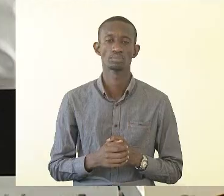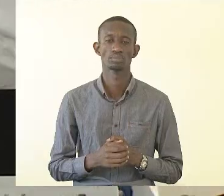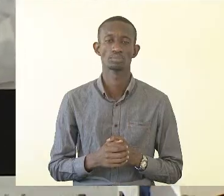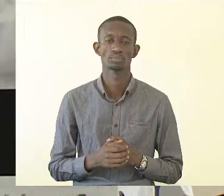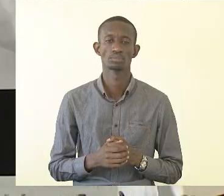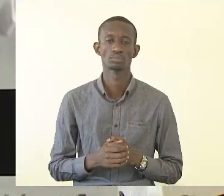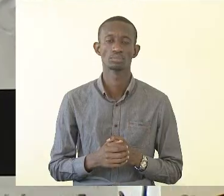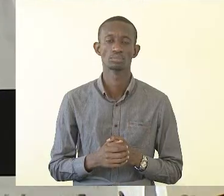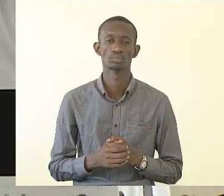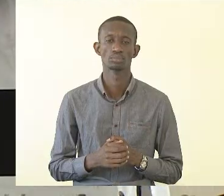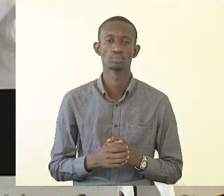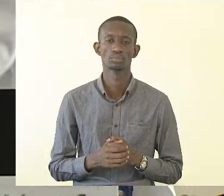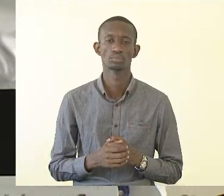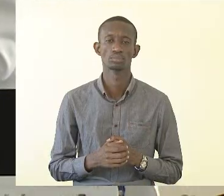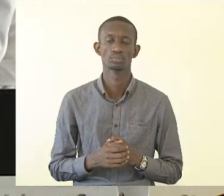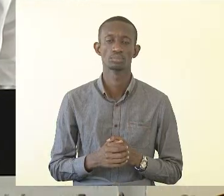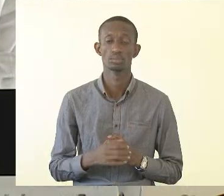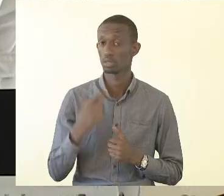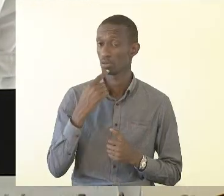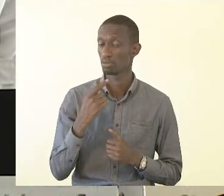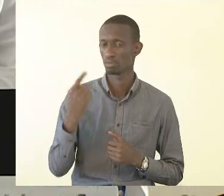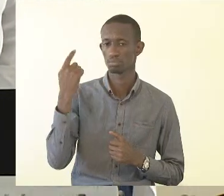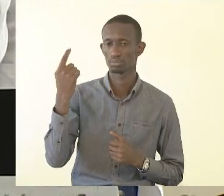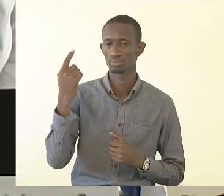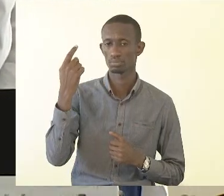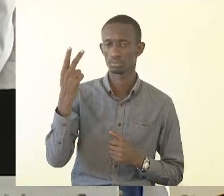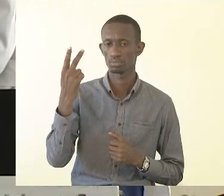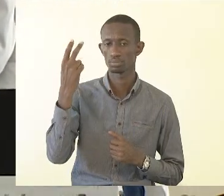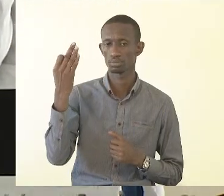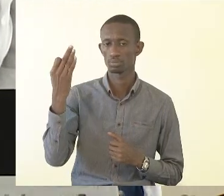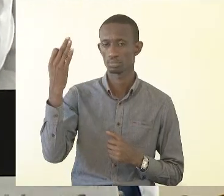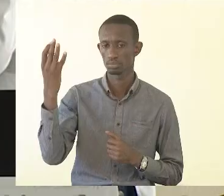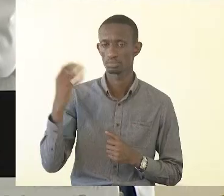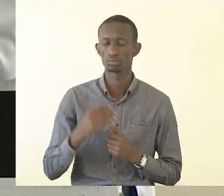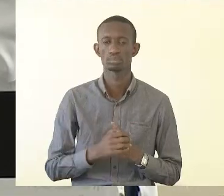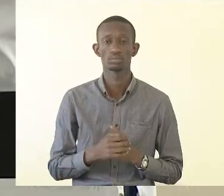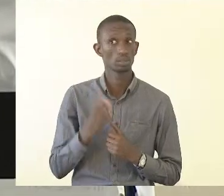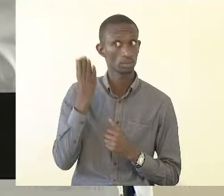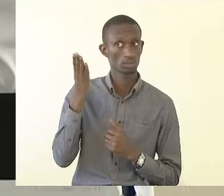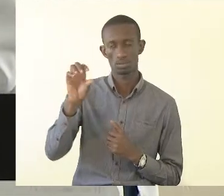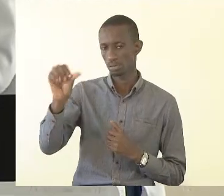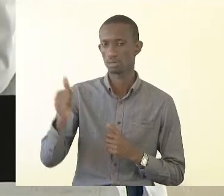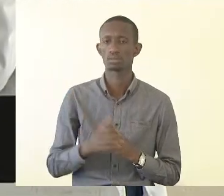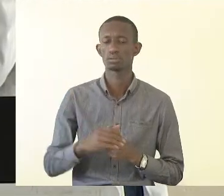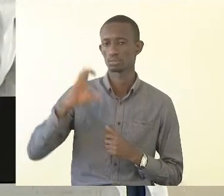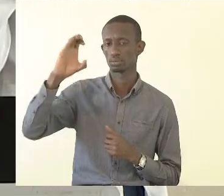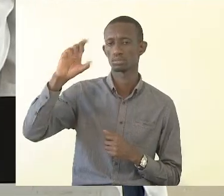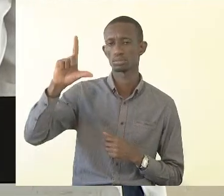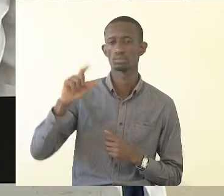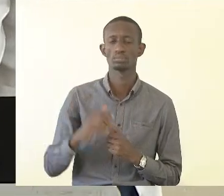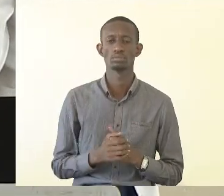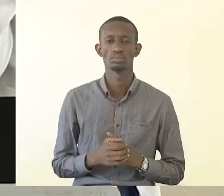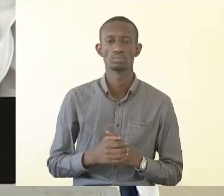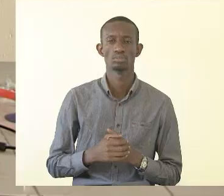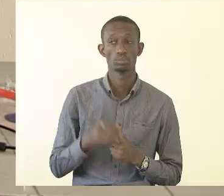they said 1, 2, 3. So this is chlorine. This is another chlorine. 2,